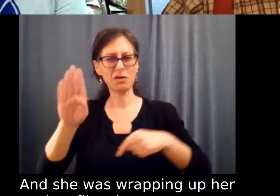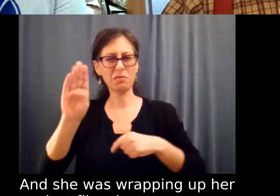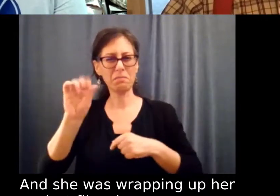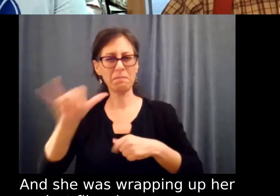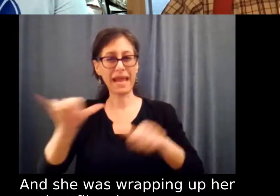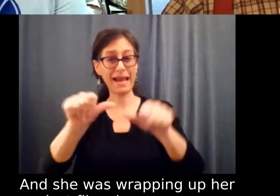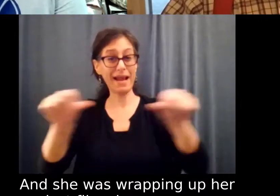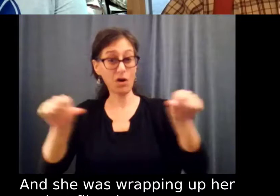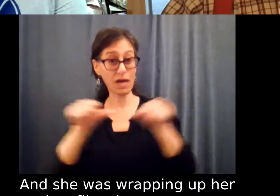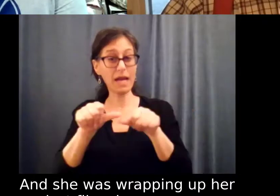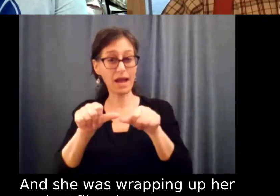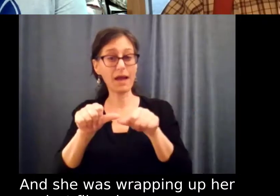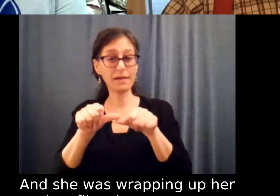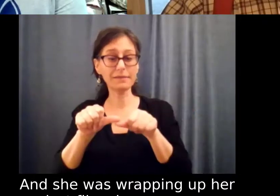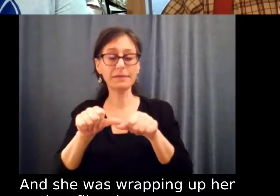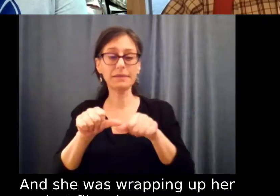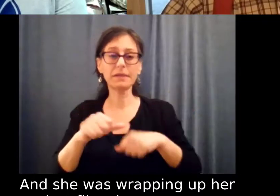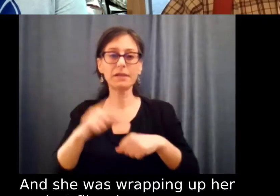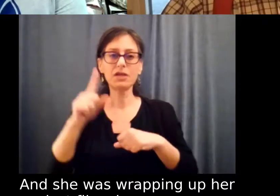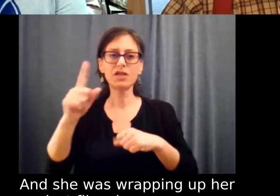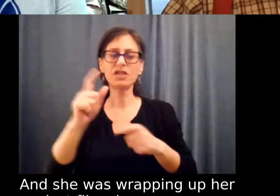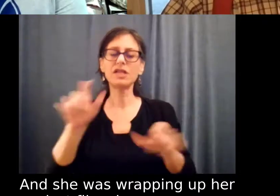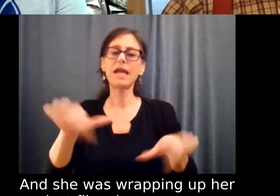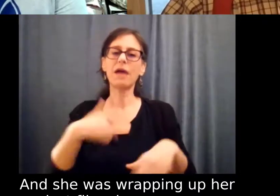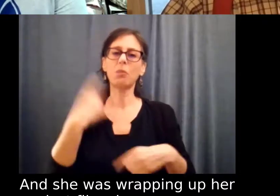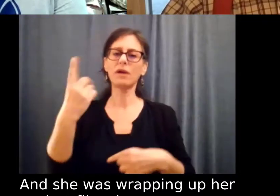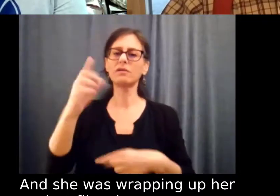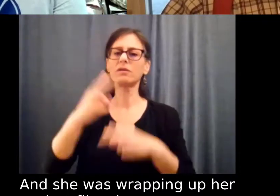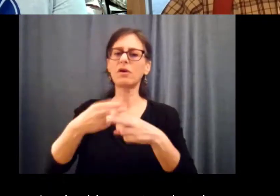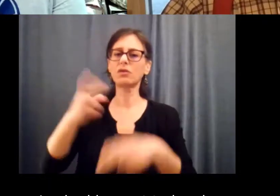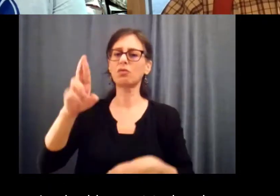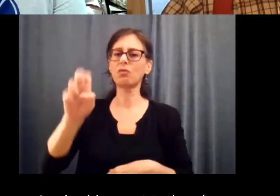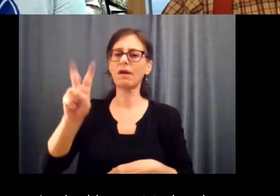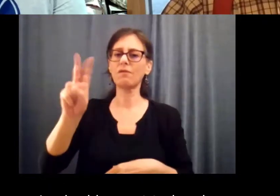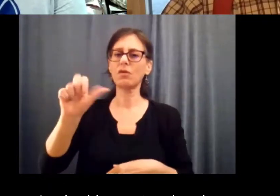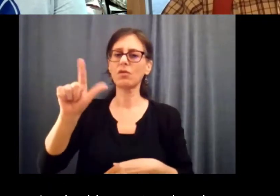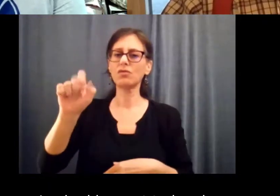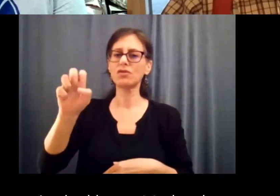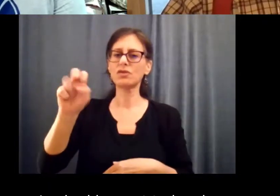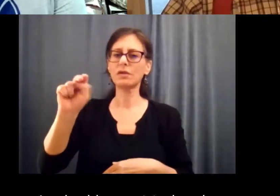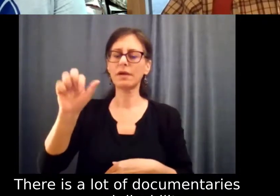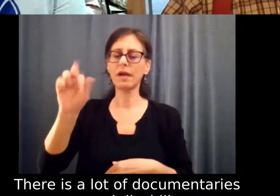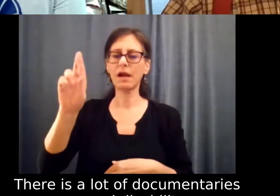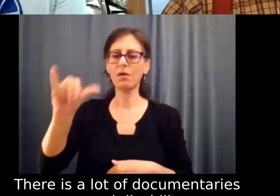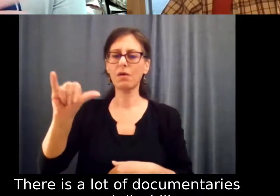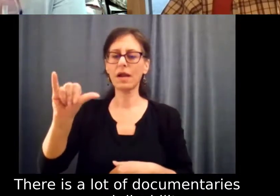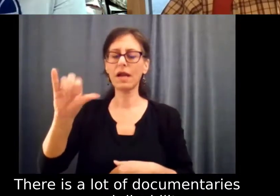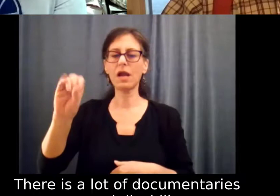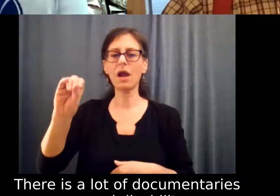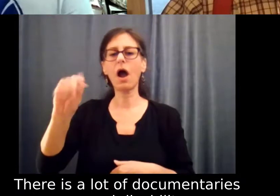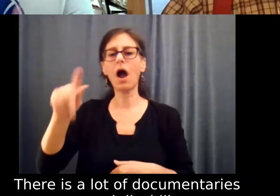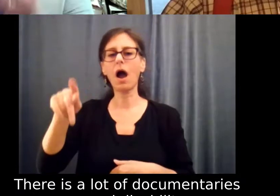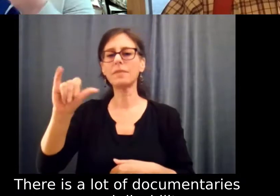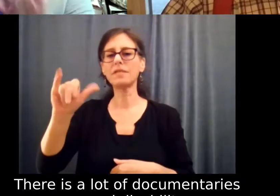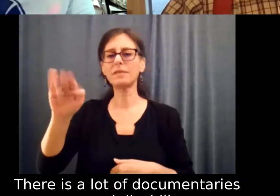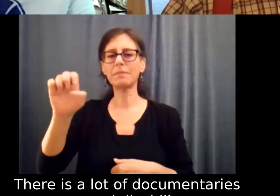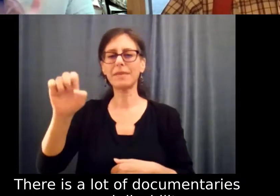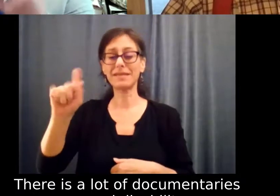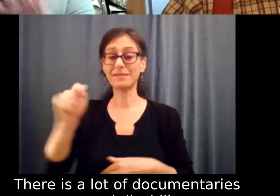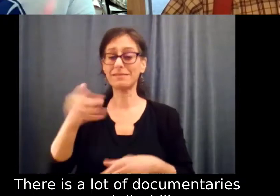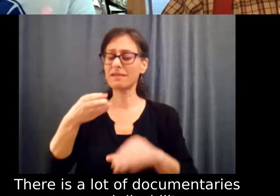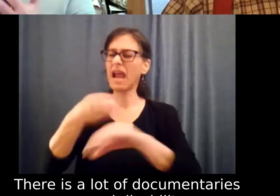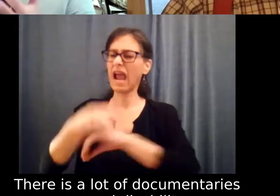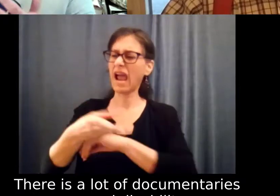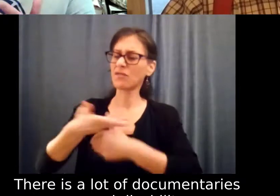film, Revolutionary Optimist, about 6 years ago, I asked her out to lunch and said, there's a lot of documentaries